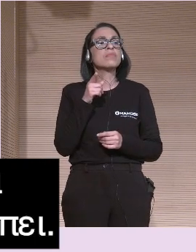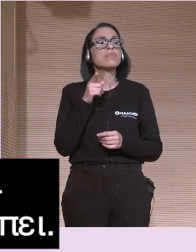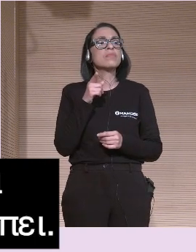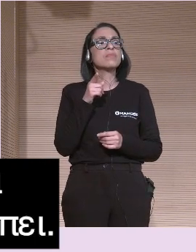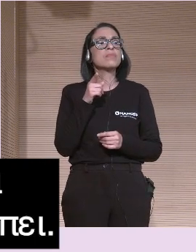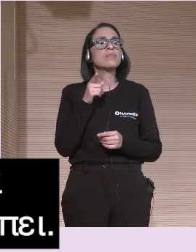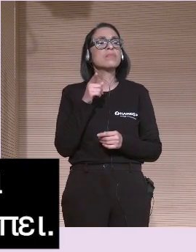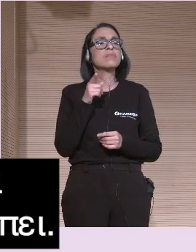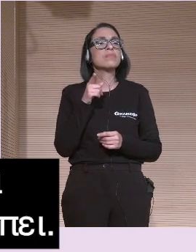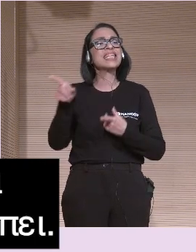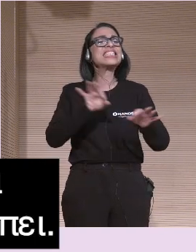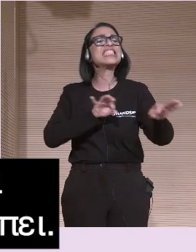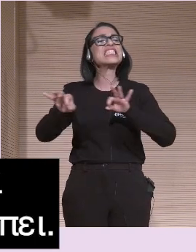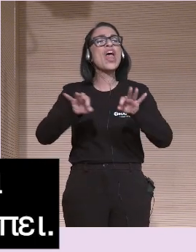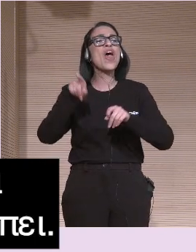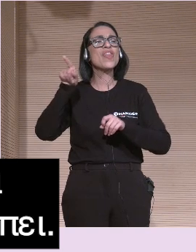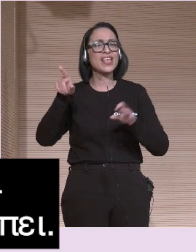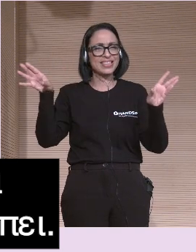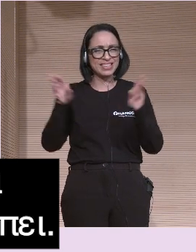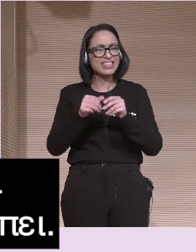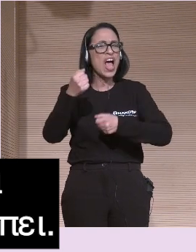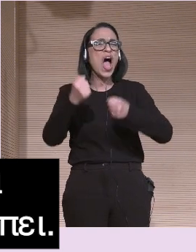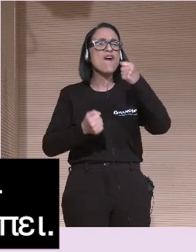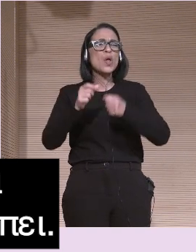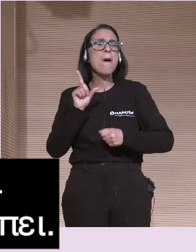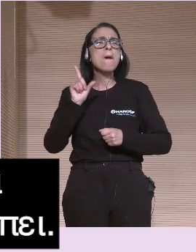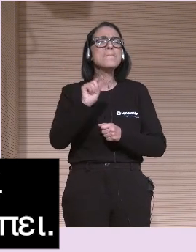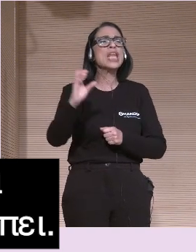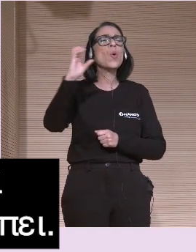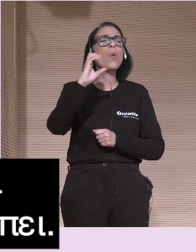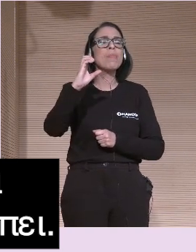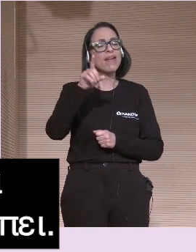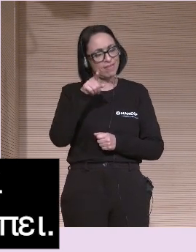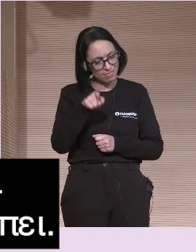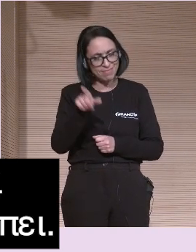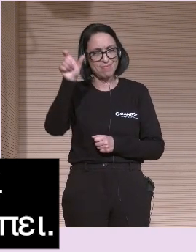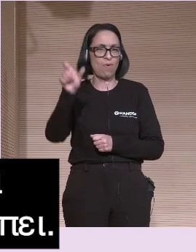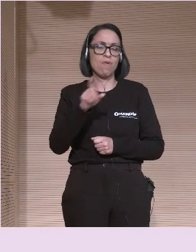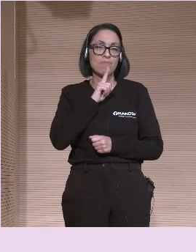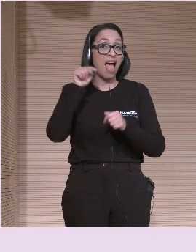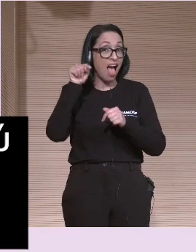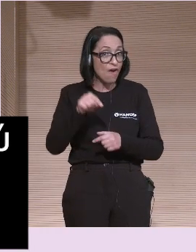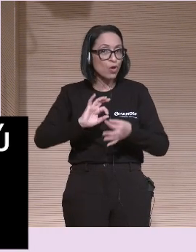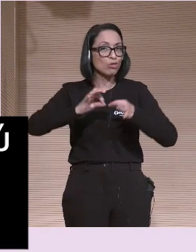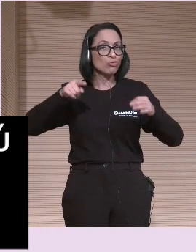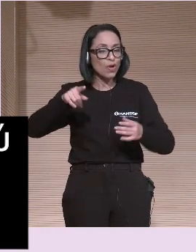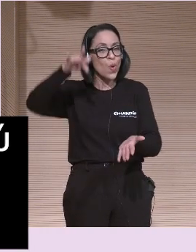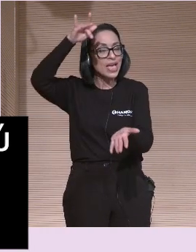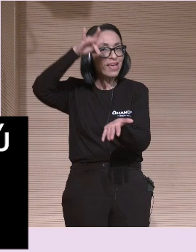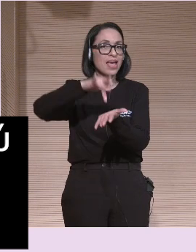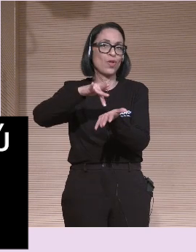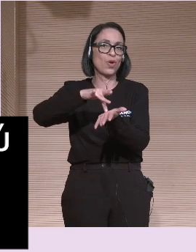nothing less will do than a permanent institution that puts that story right at centre stage where it belongs. Migration is a